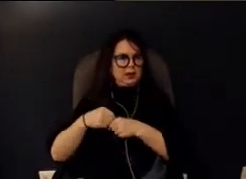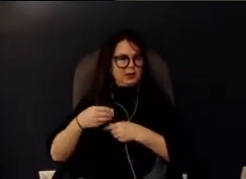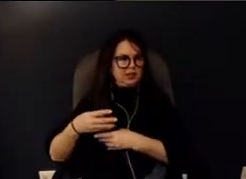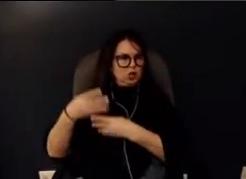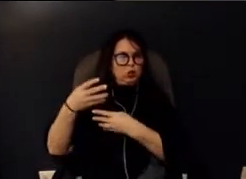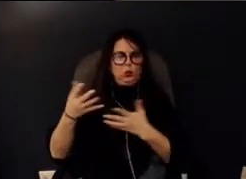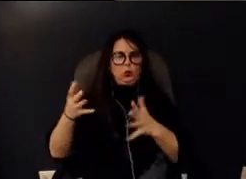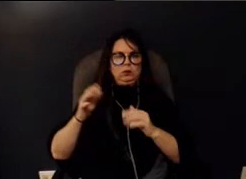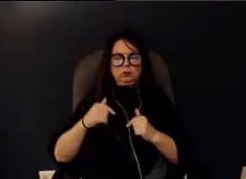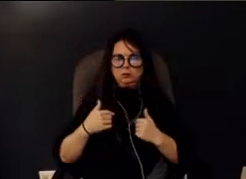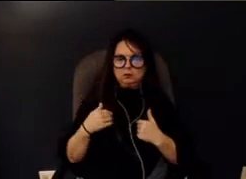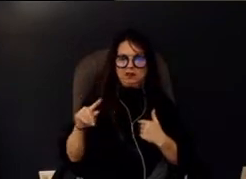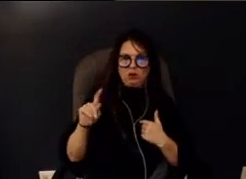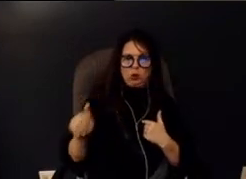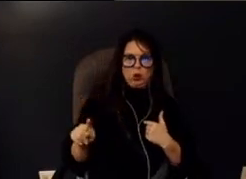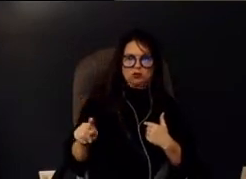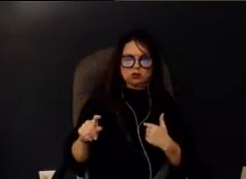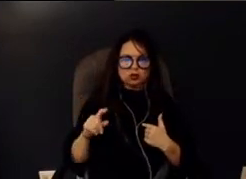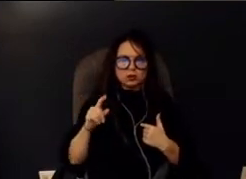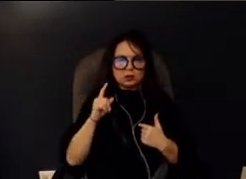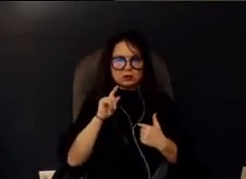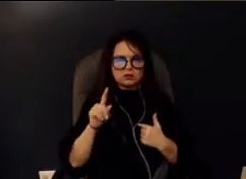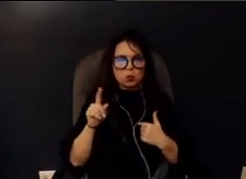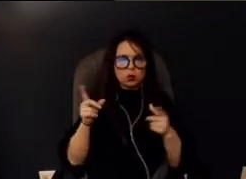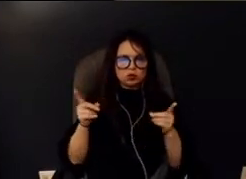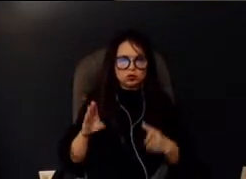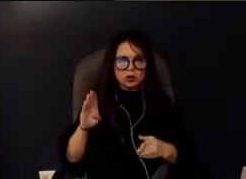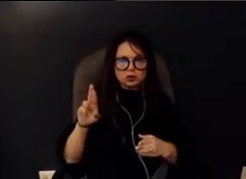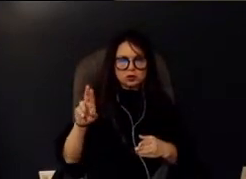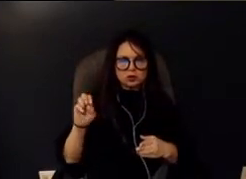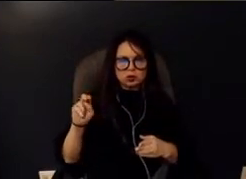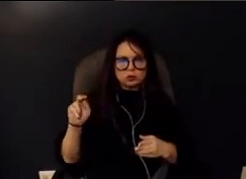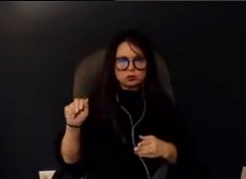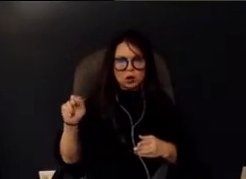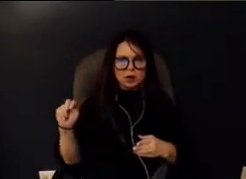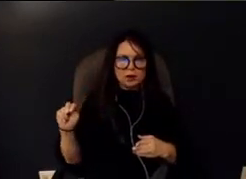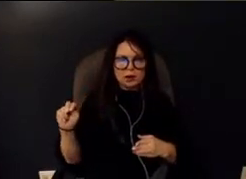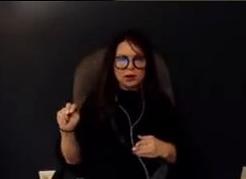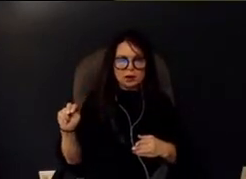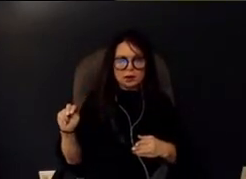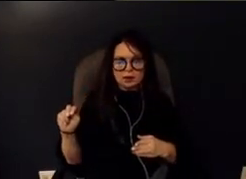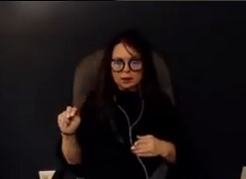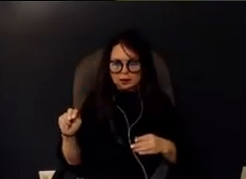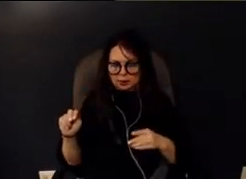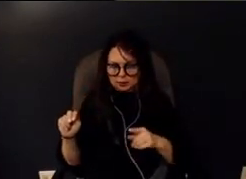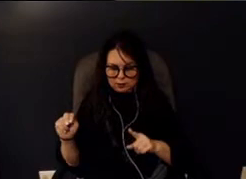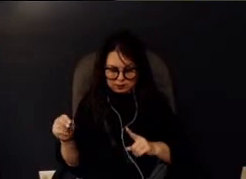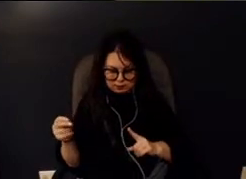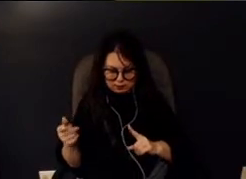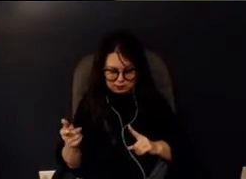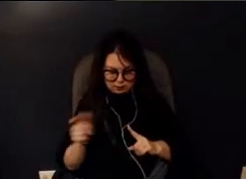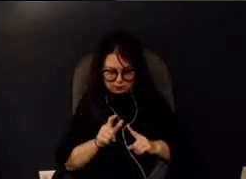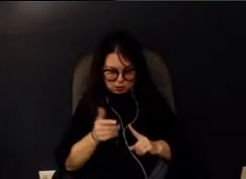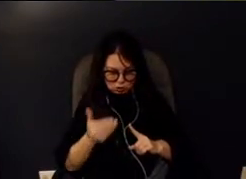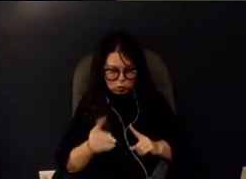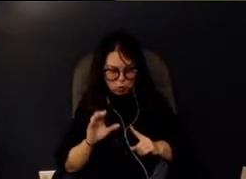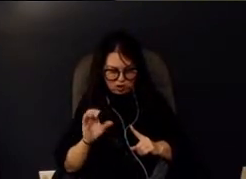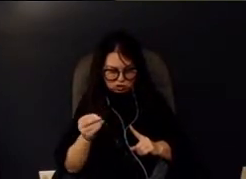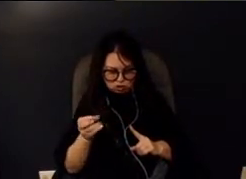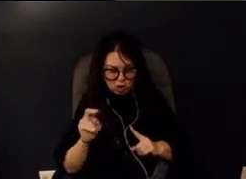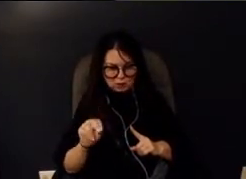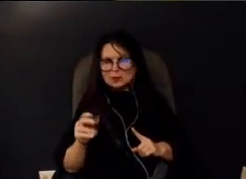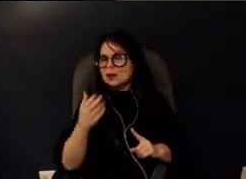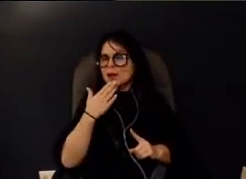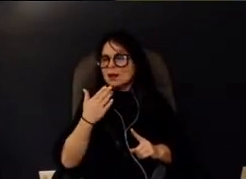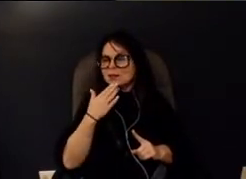so. Okay, Councilmember Goodman was in queue first, but go ahead, Councilmember Johnson. All right, thank you, Madam Chair. You know, obviously